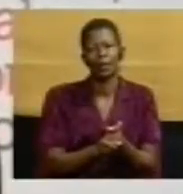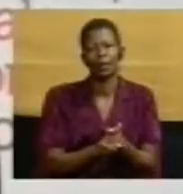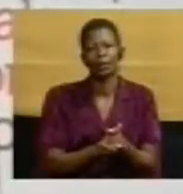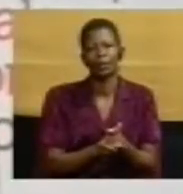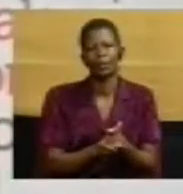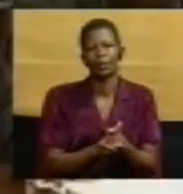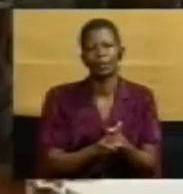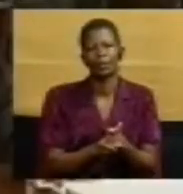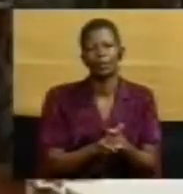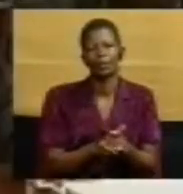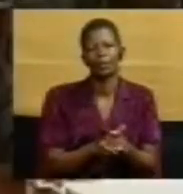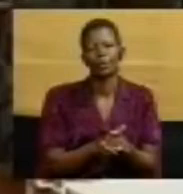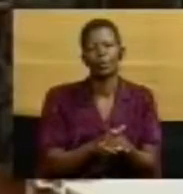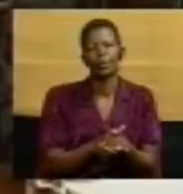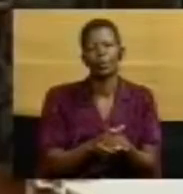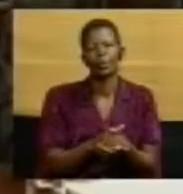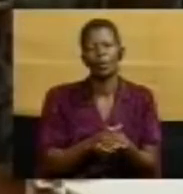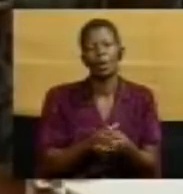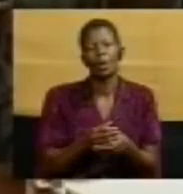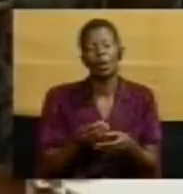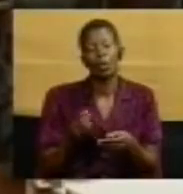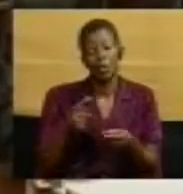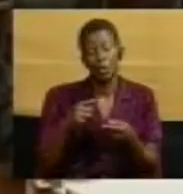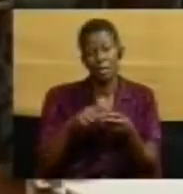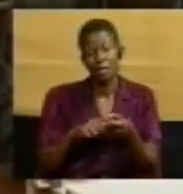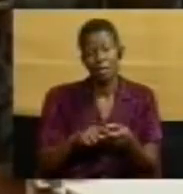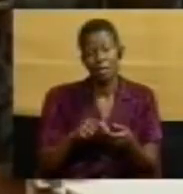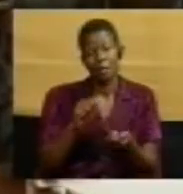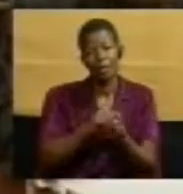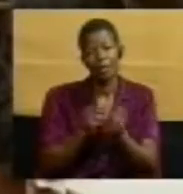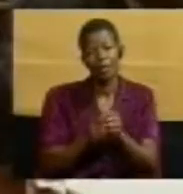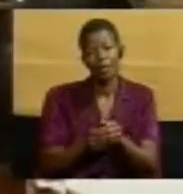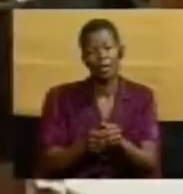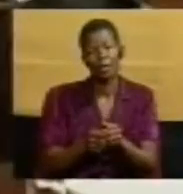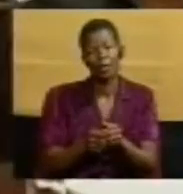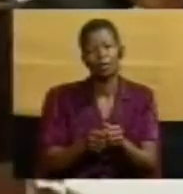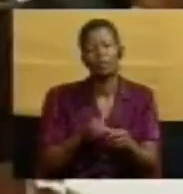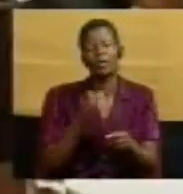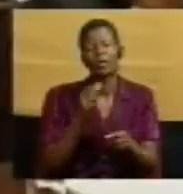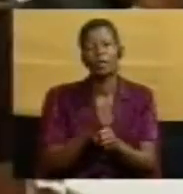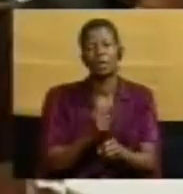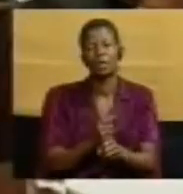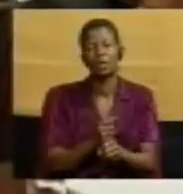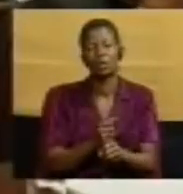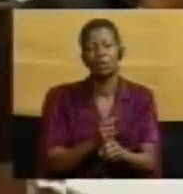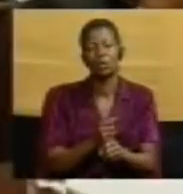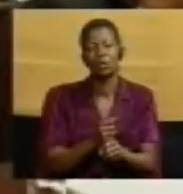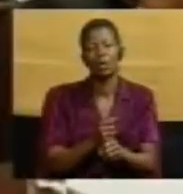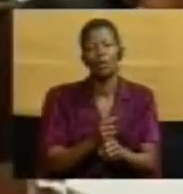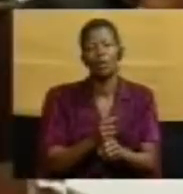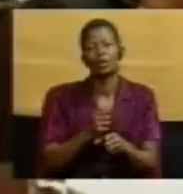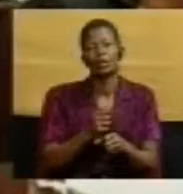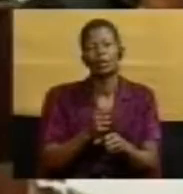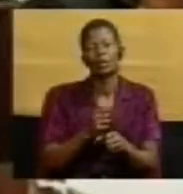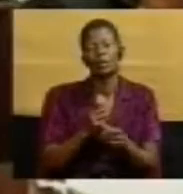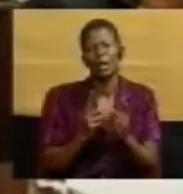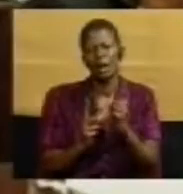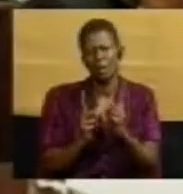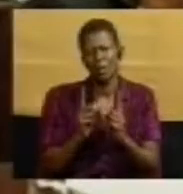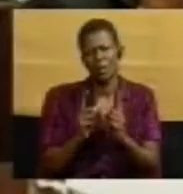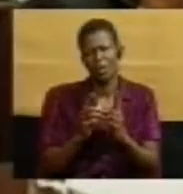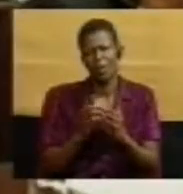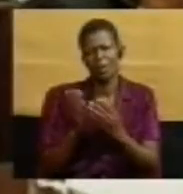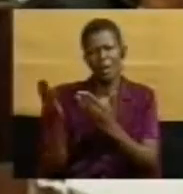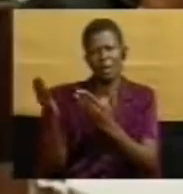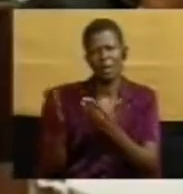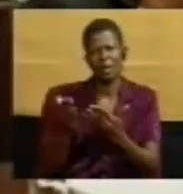recovery. In that, we think the big challenge is fiscal stabilization, and that means reducing the gap between what government receives